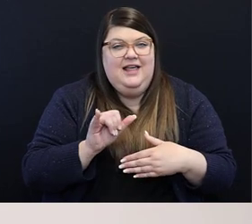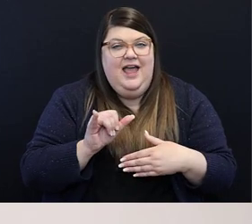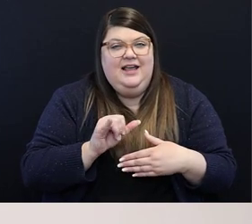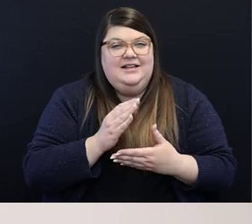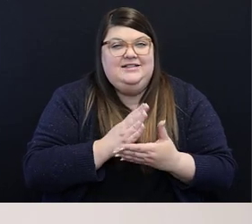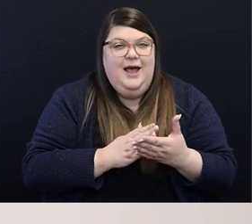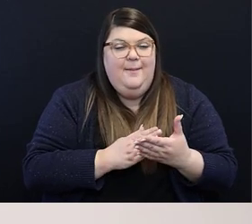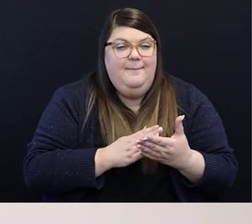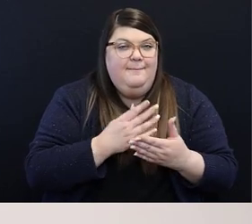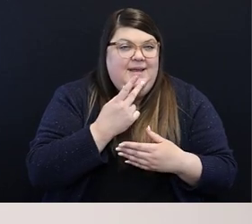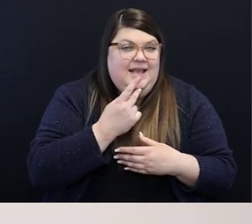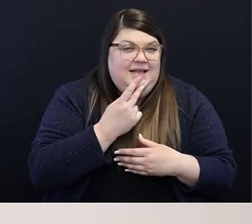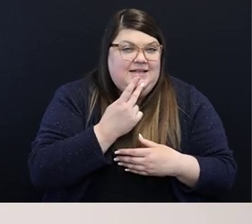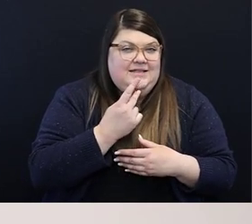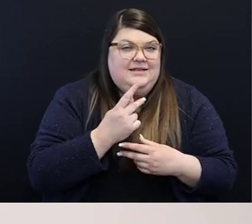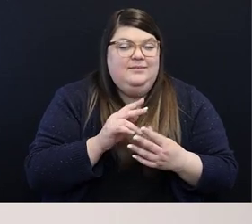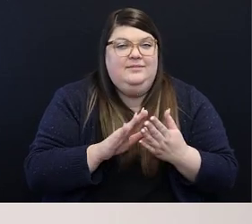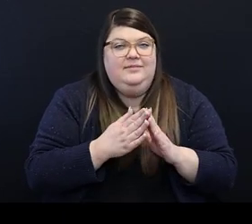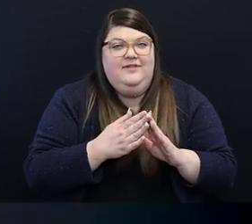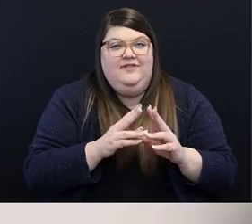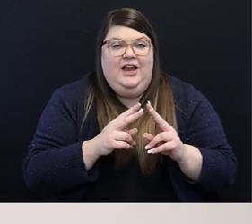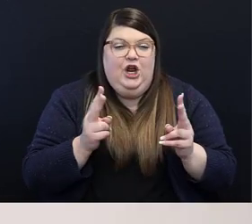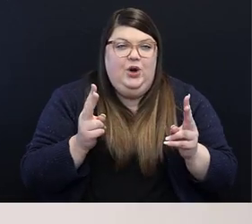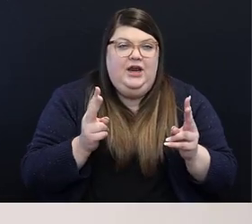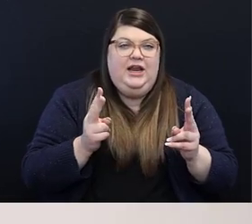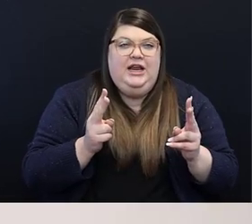like some of the pinks, which get very,